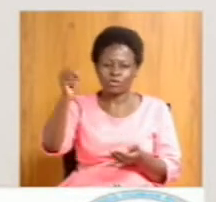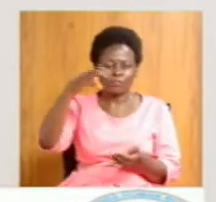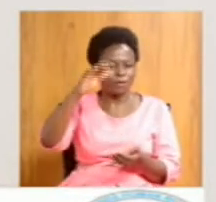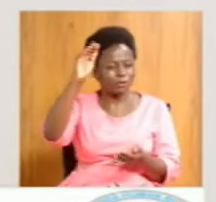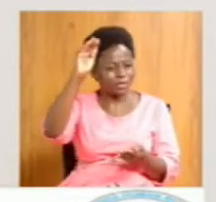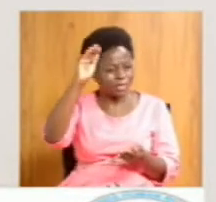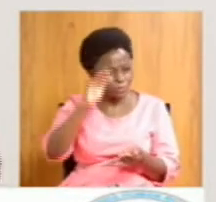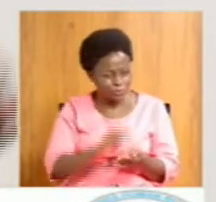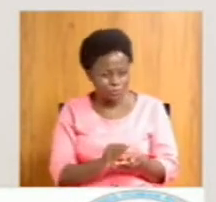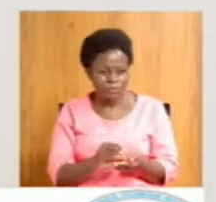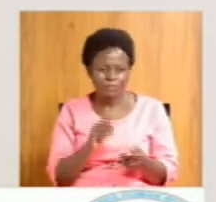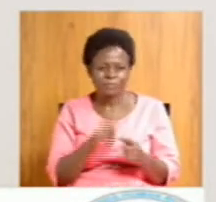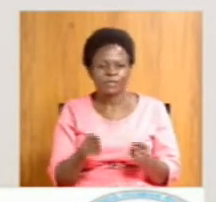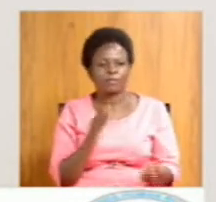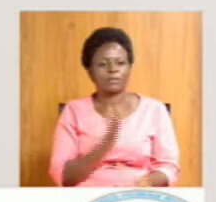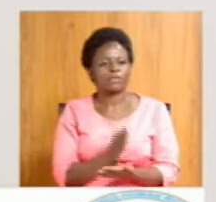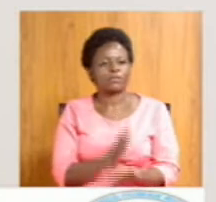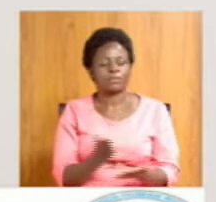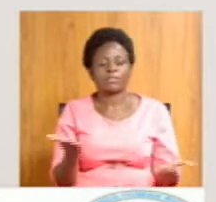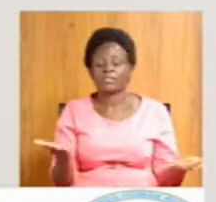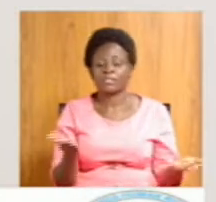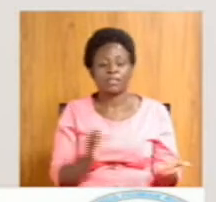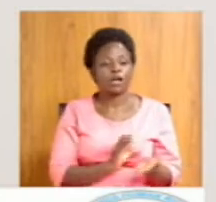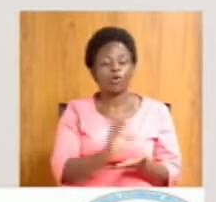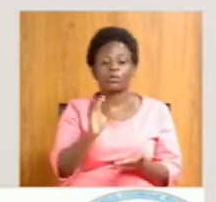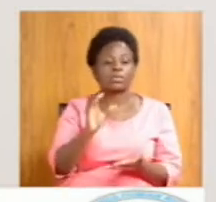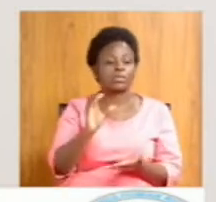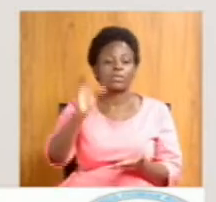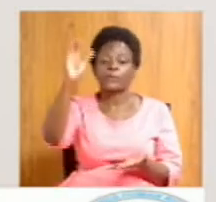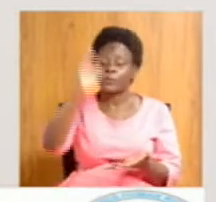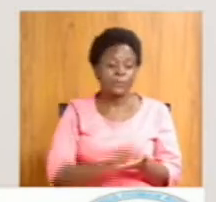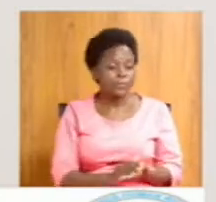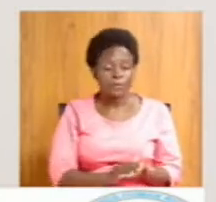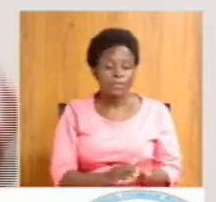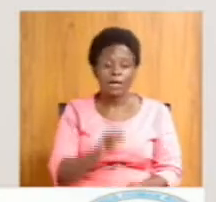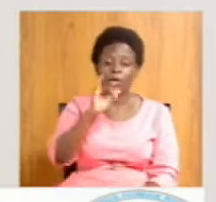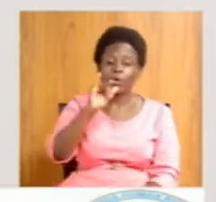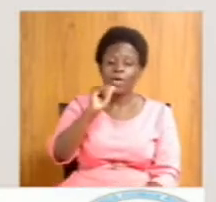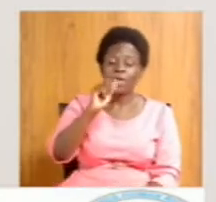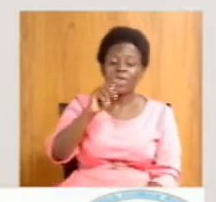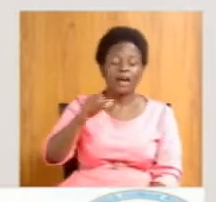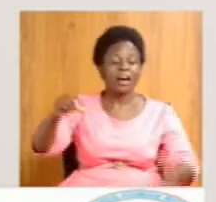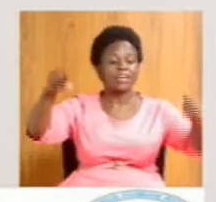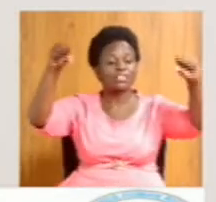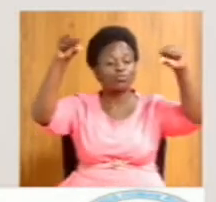to go down but the reality is that the cost didn't go down actually YAKA became worse